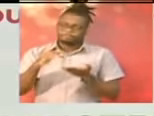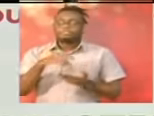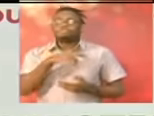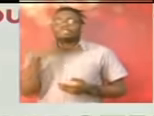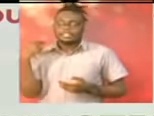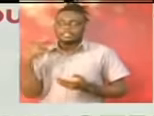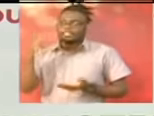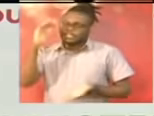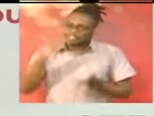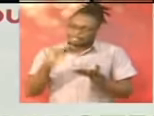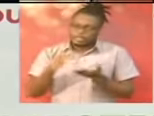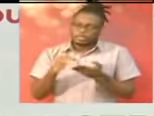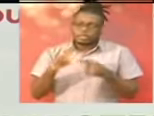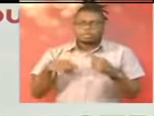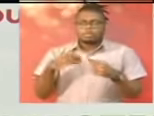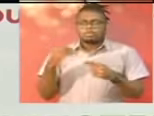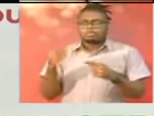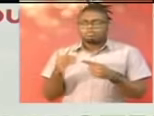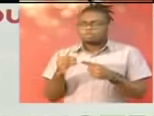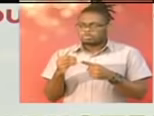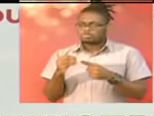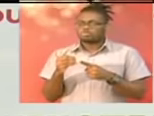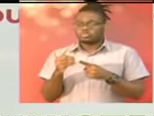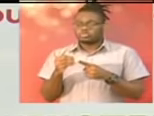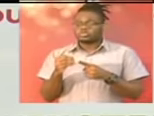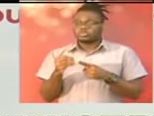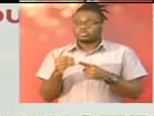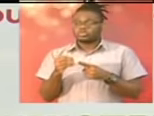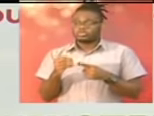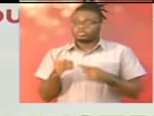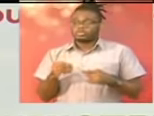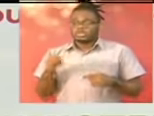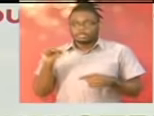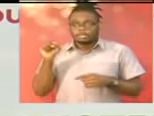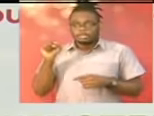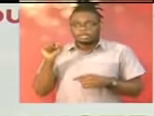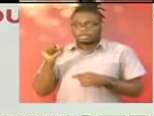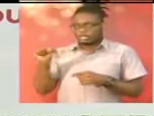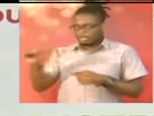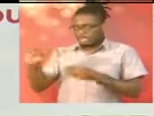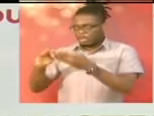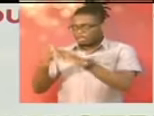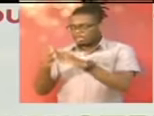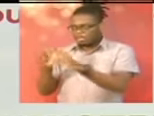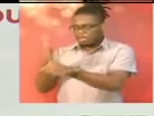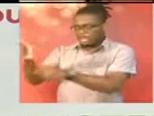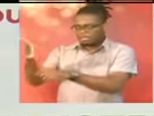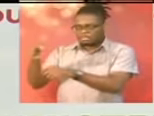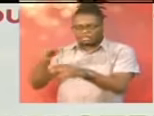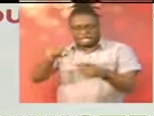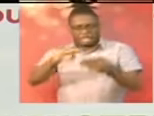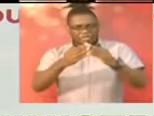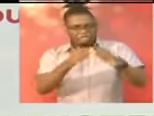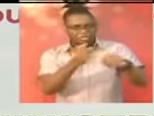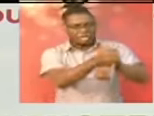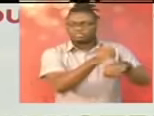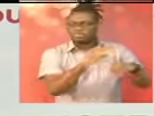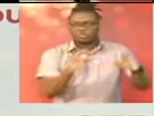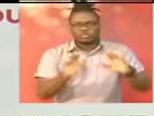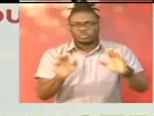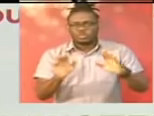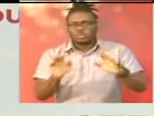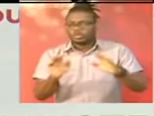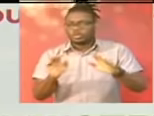or it may not be related to a given community or county, but the spread of virus anywhere is related to